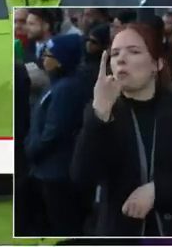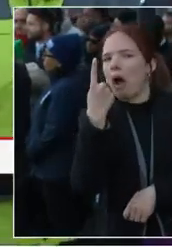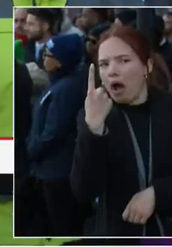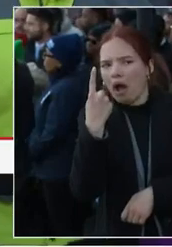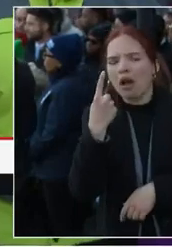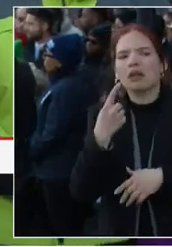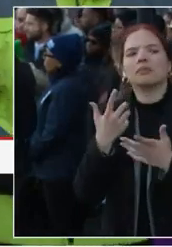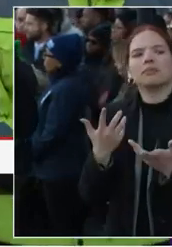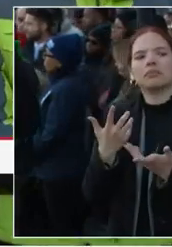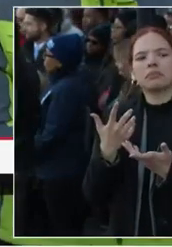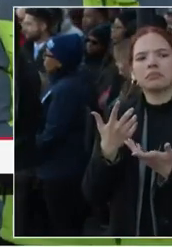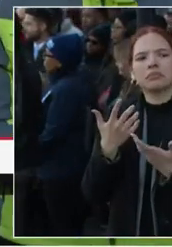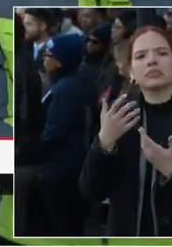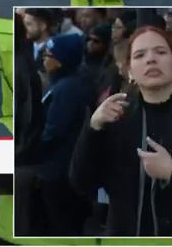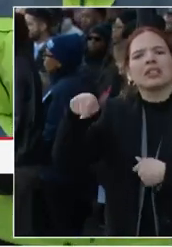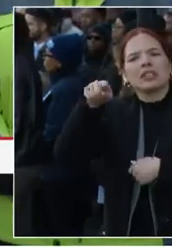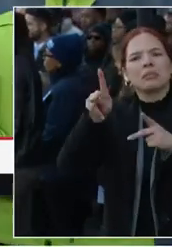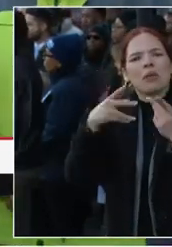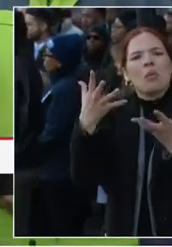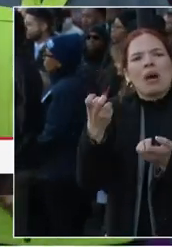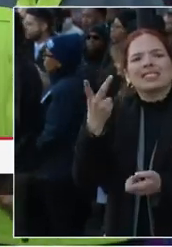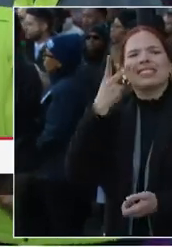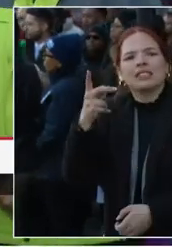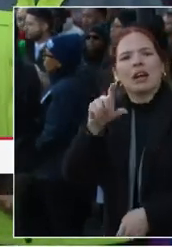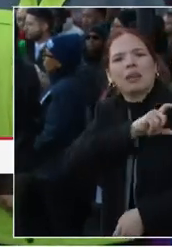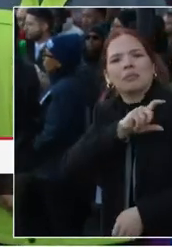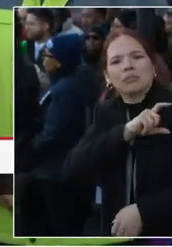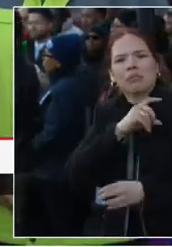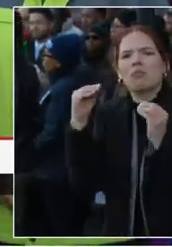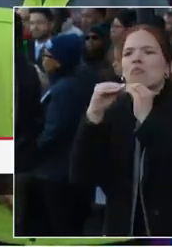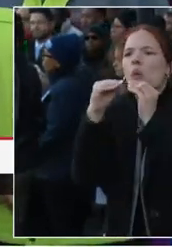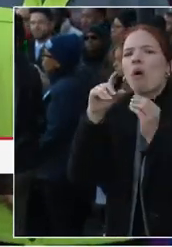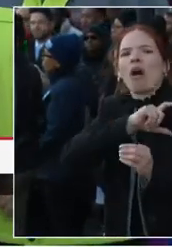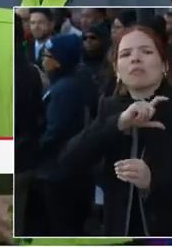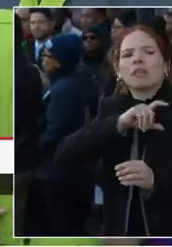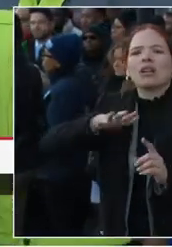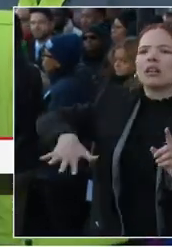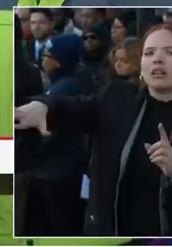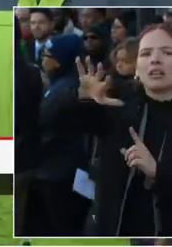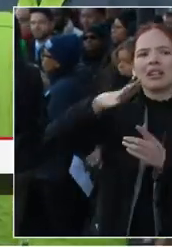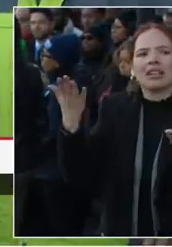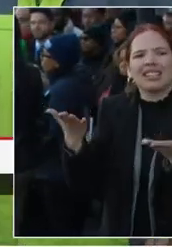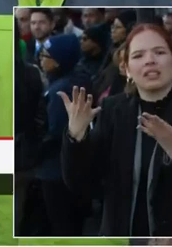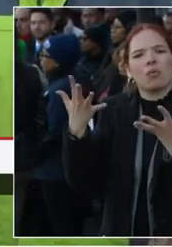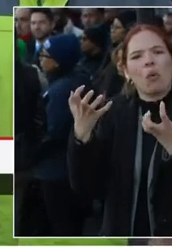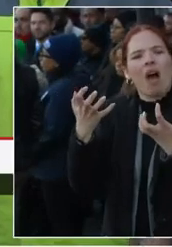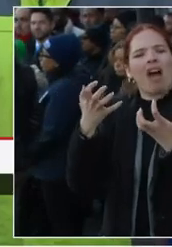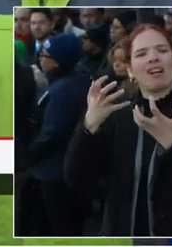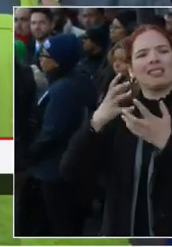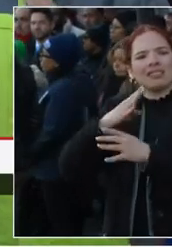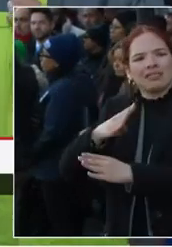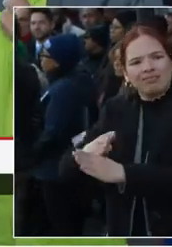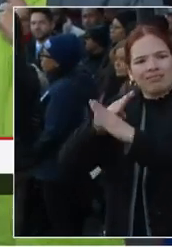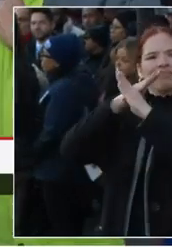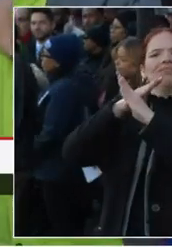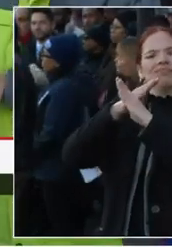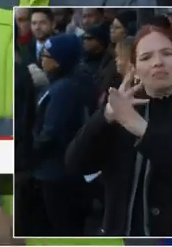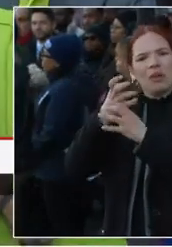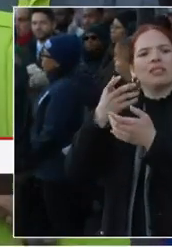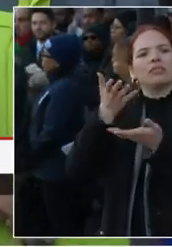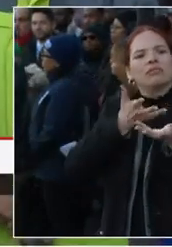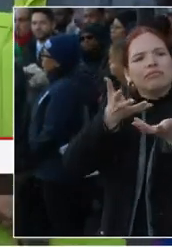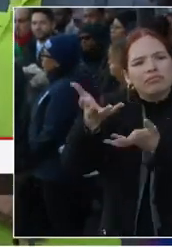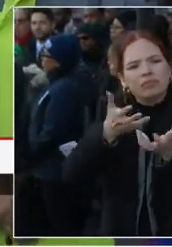in community. We're trying to make sure that we remove barriers and that we're able to have our police officers interact and engage with community members